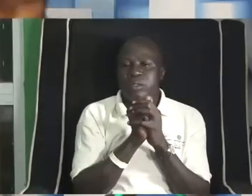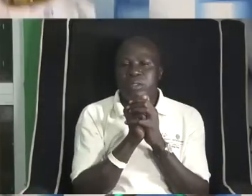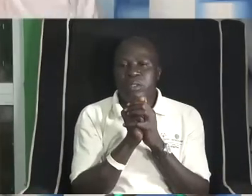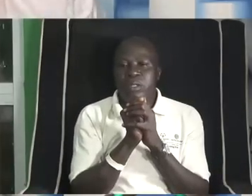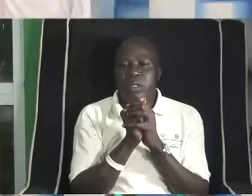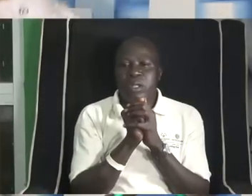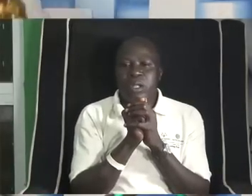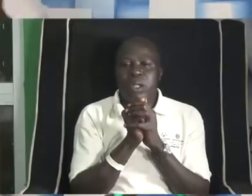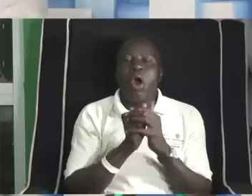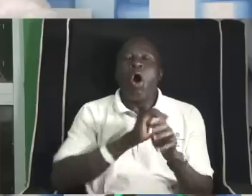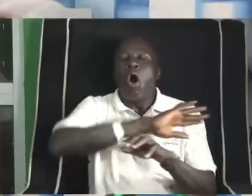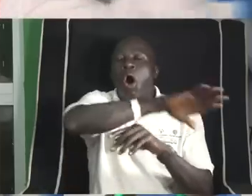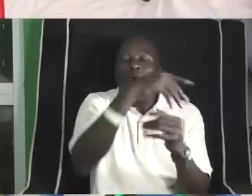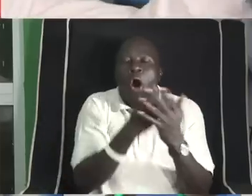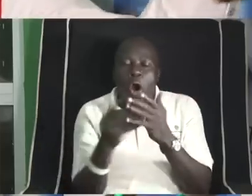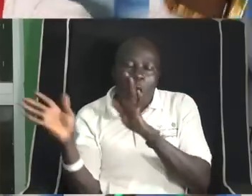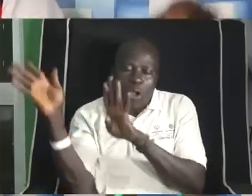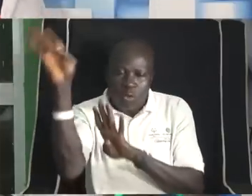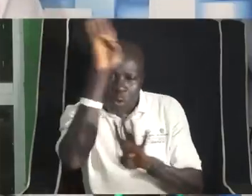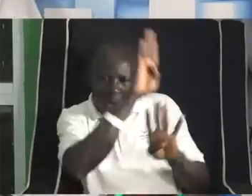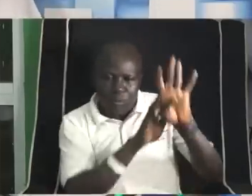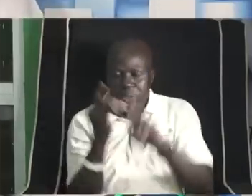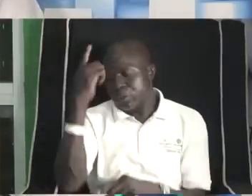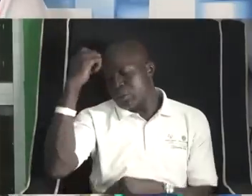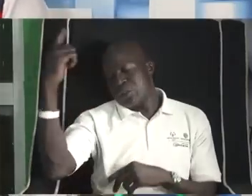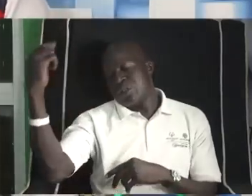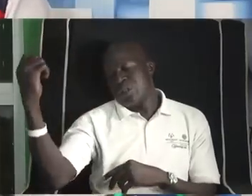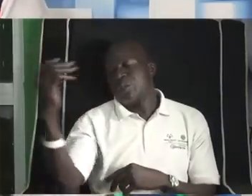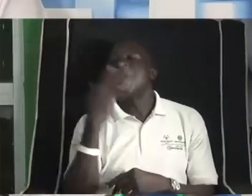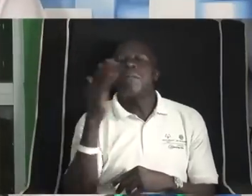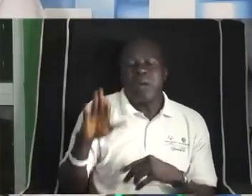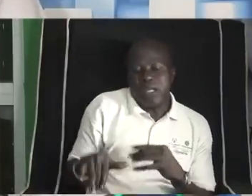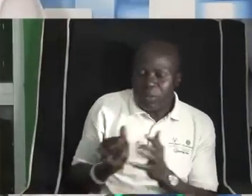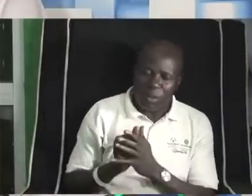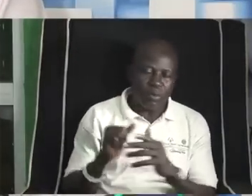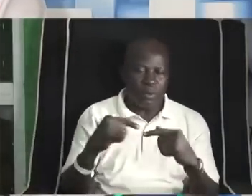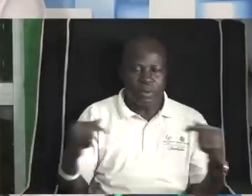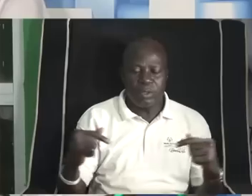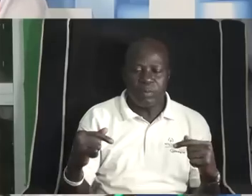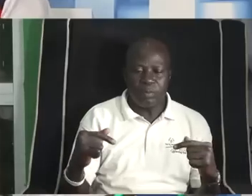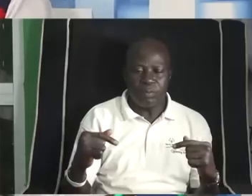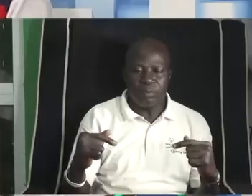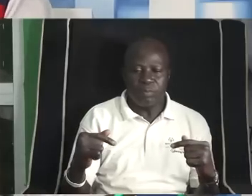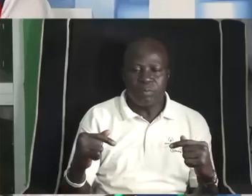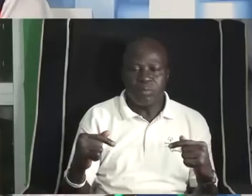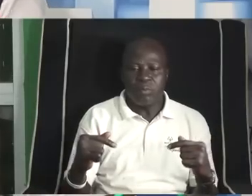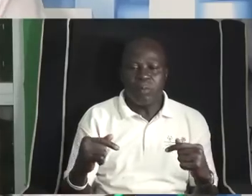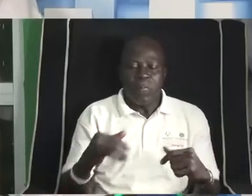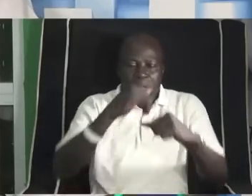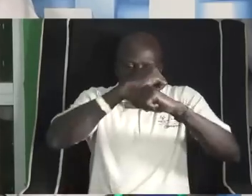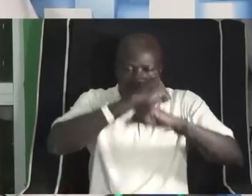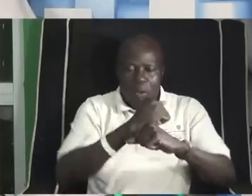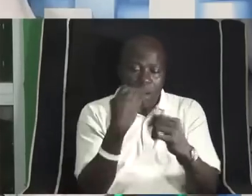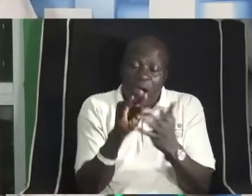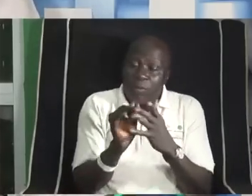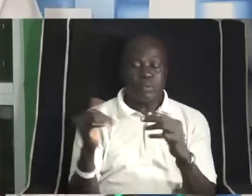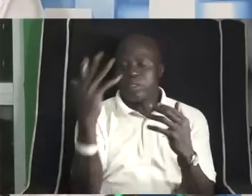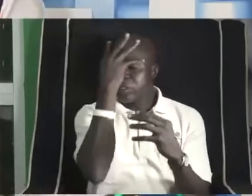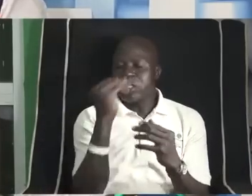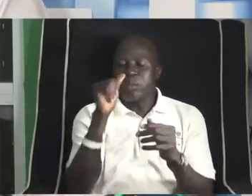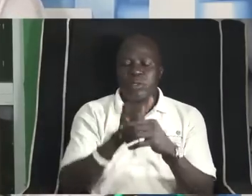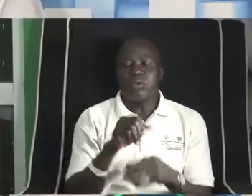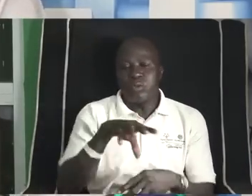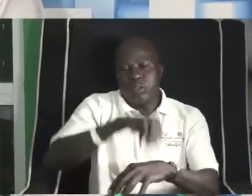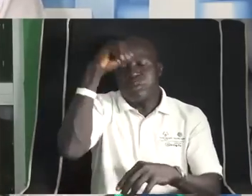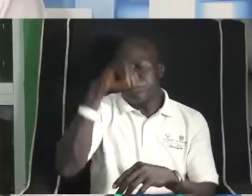prophet. Battle or bad dream and negative dream. The power that encamps